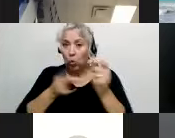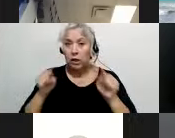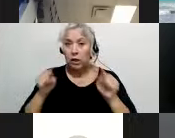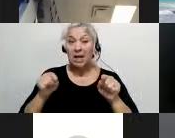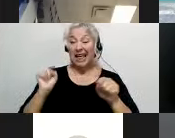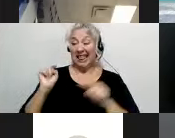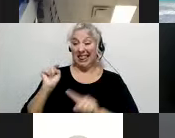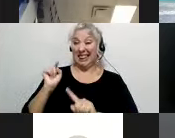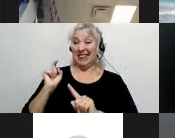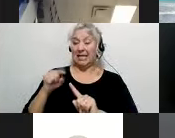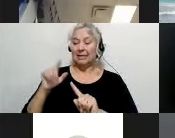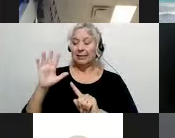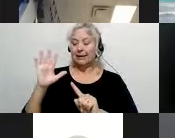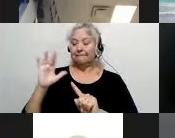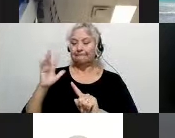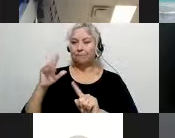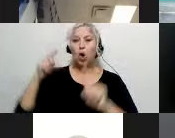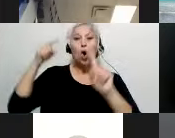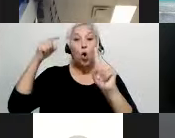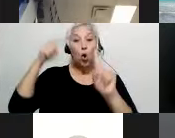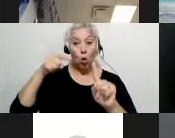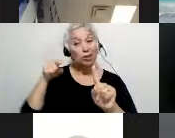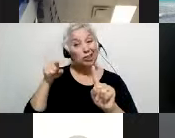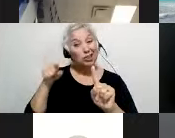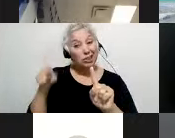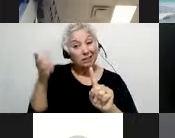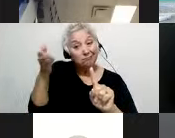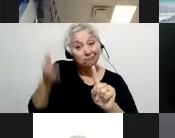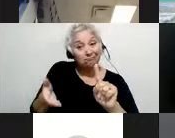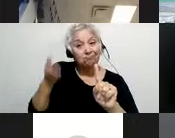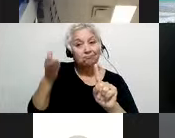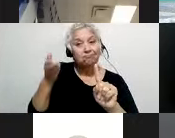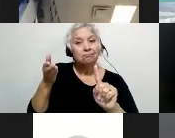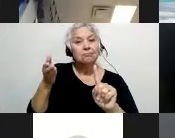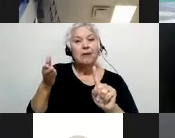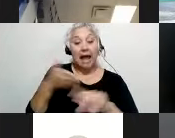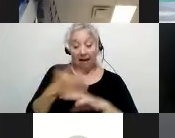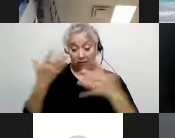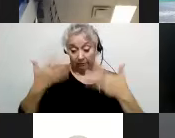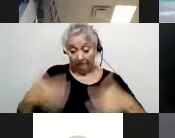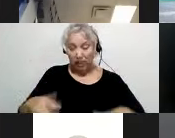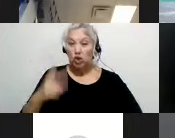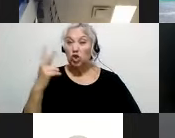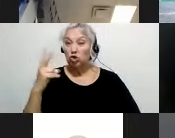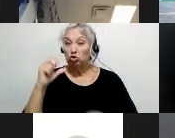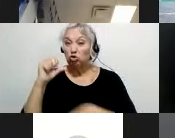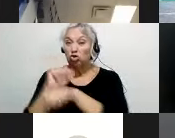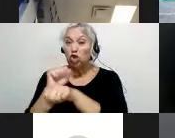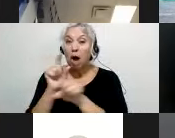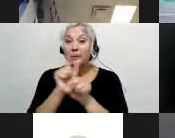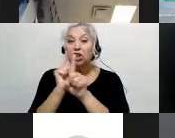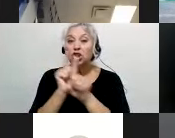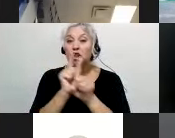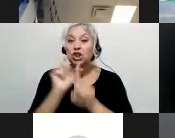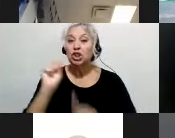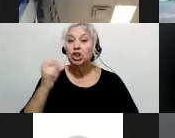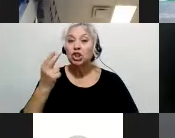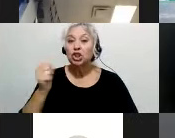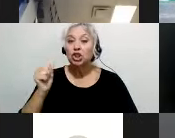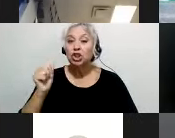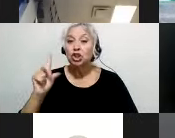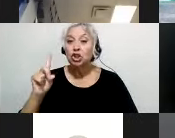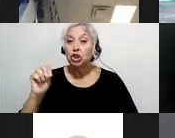she's going, or excuse me, this goal, she is going to, after completing 2 job shadowing experiences, which could be